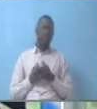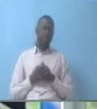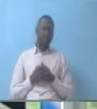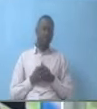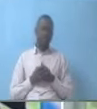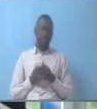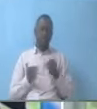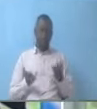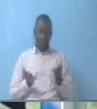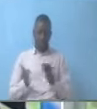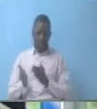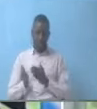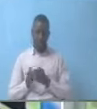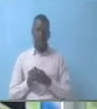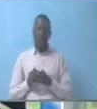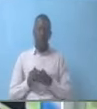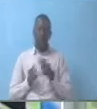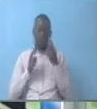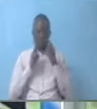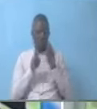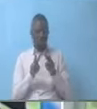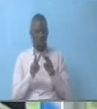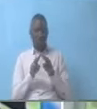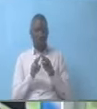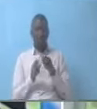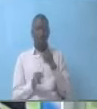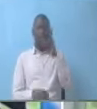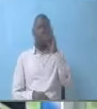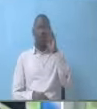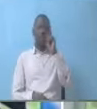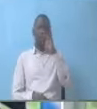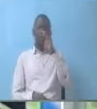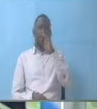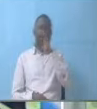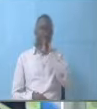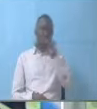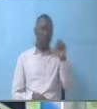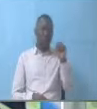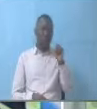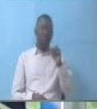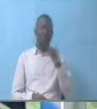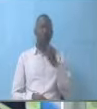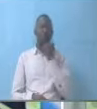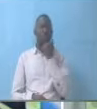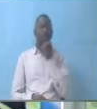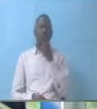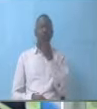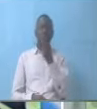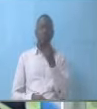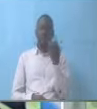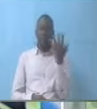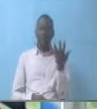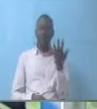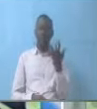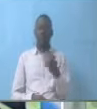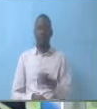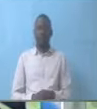at Decree 25. Legi ñu jall ci decree 25. And this